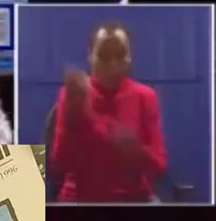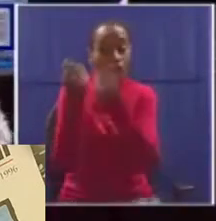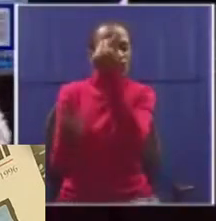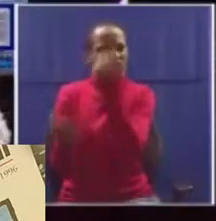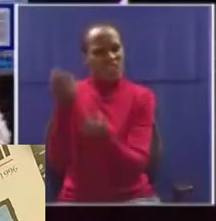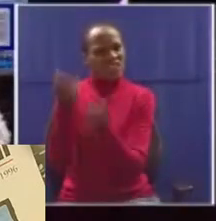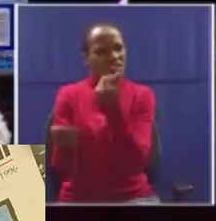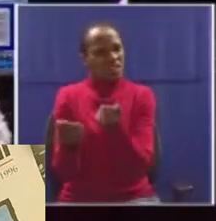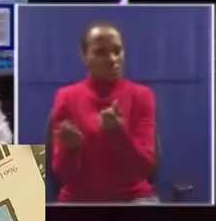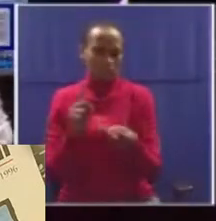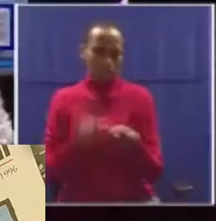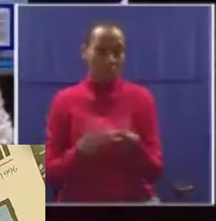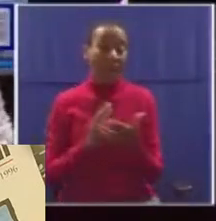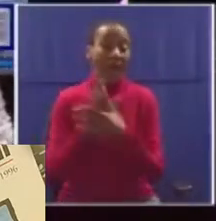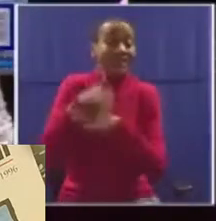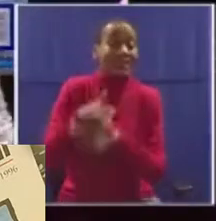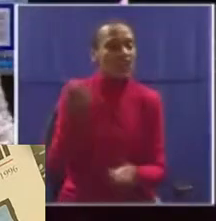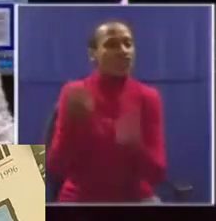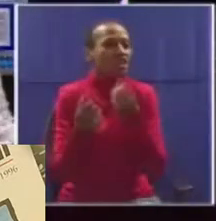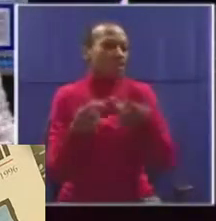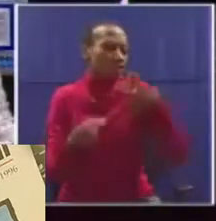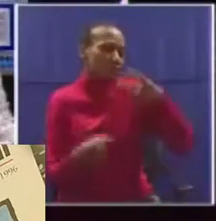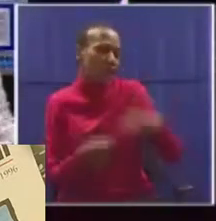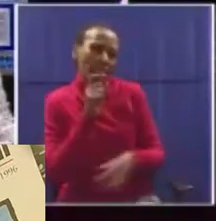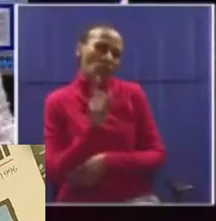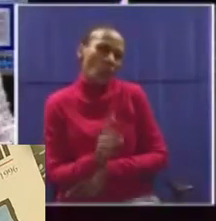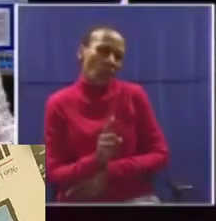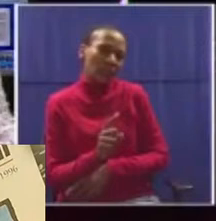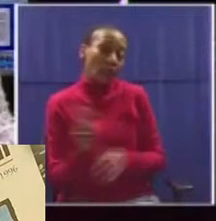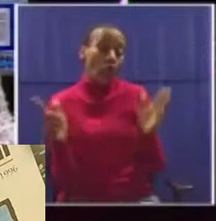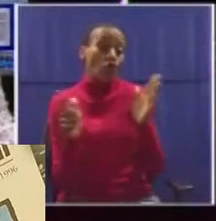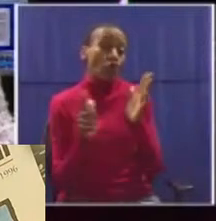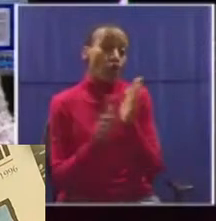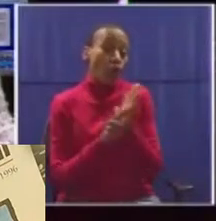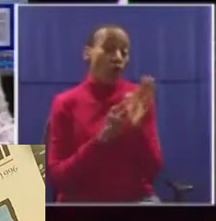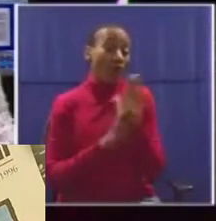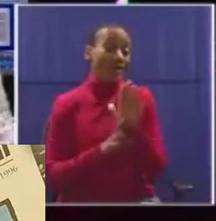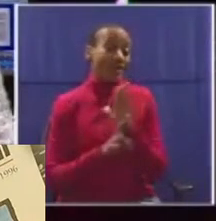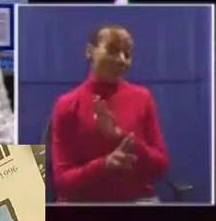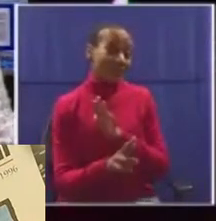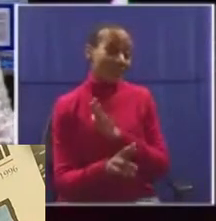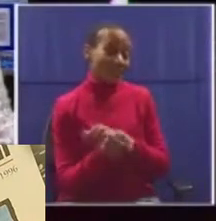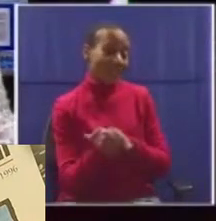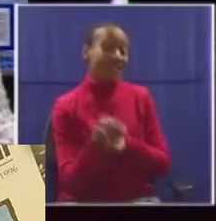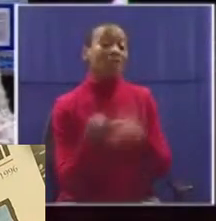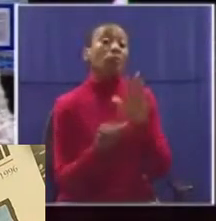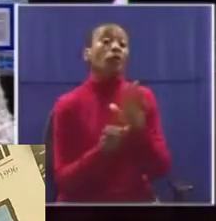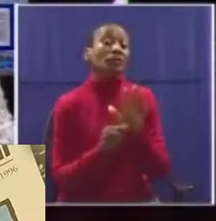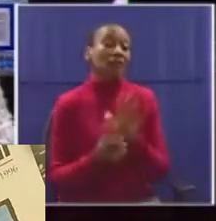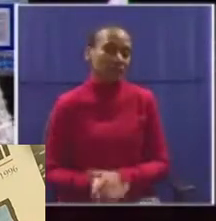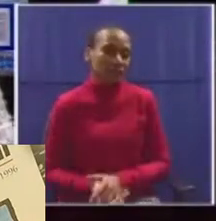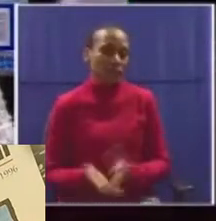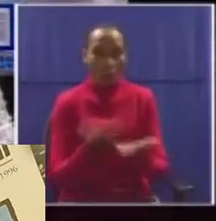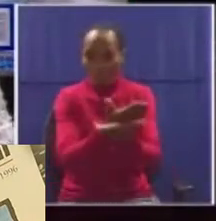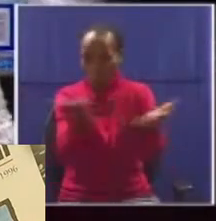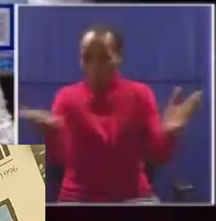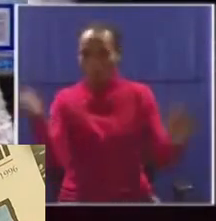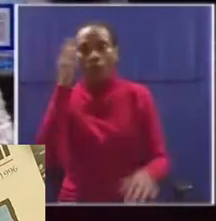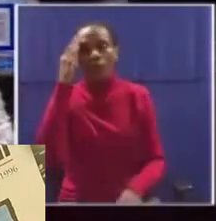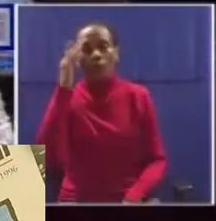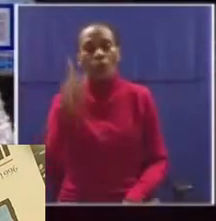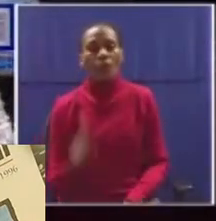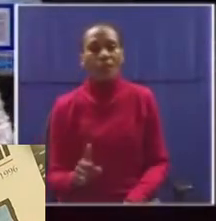and the access to it legal representation is a critical component it is common cause